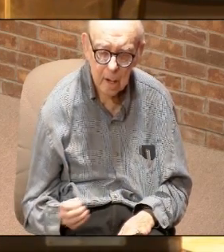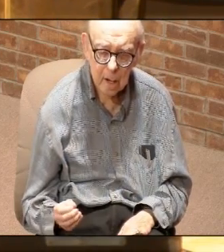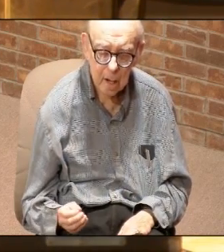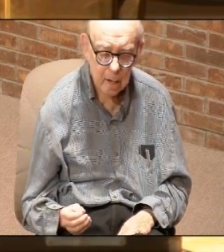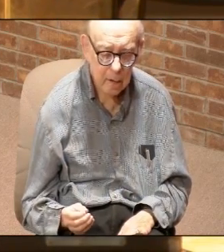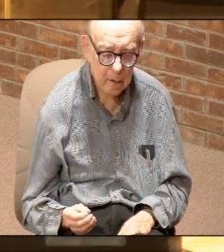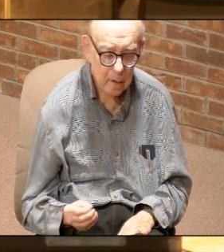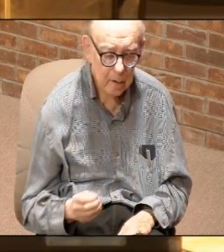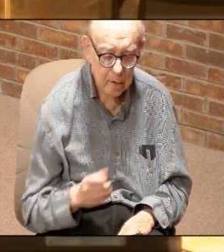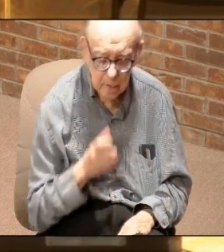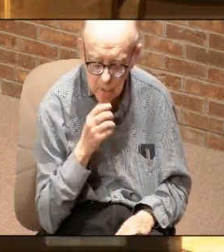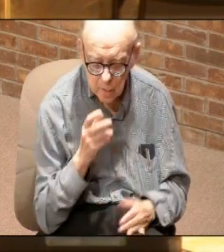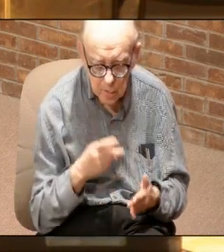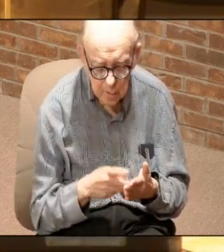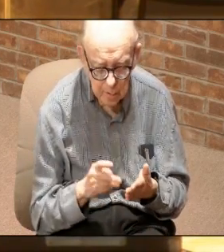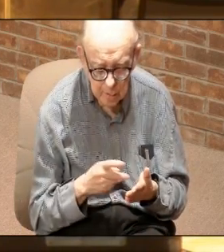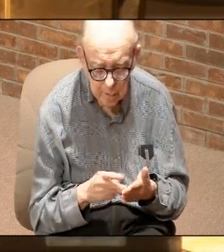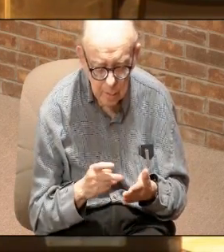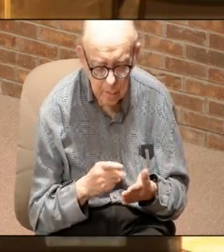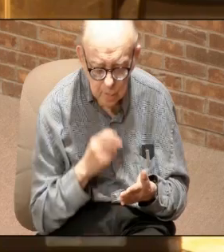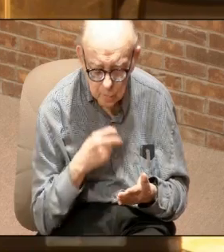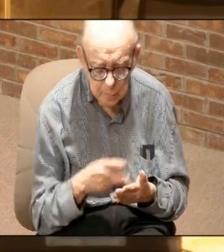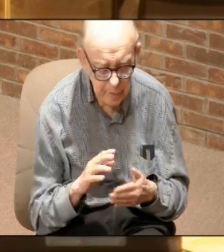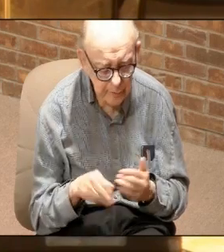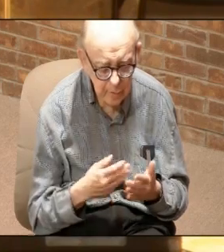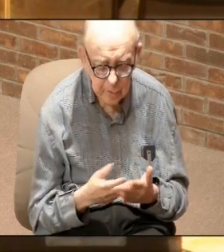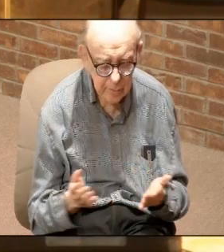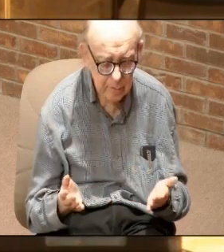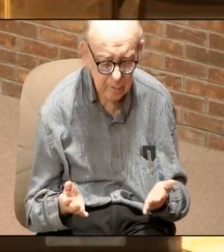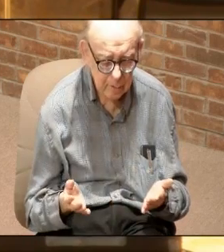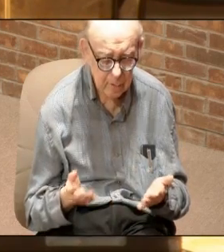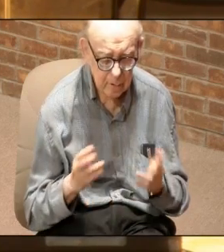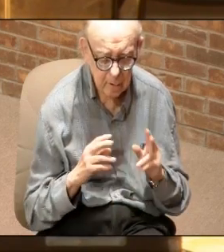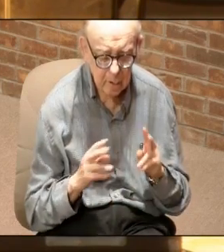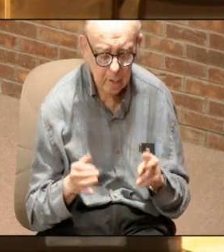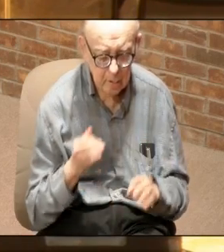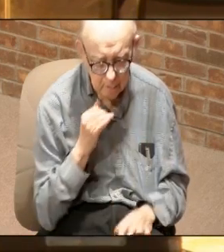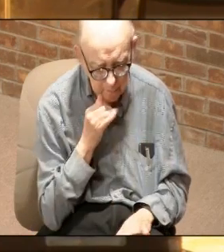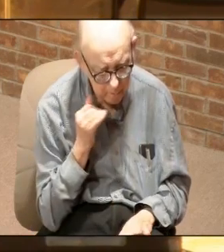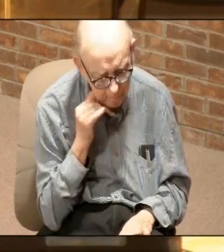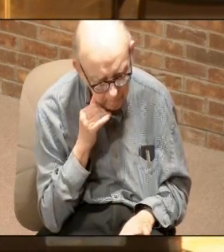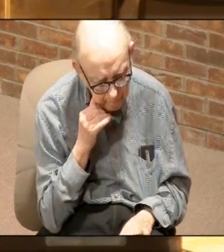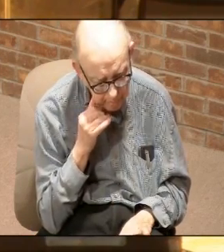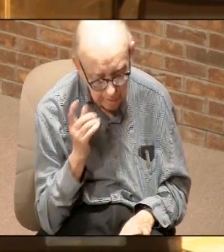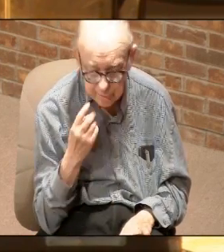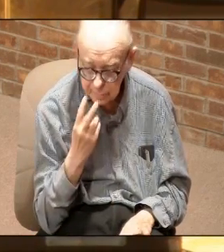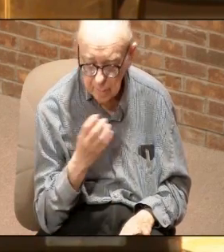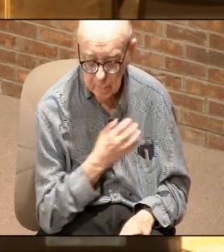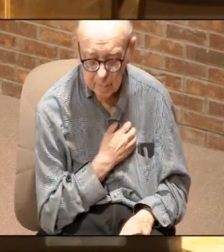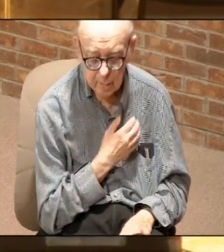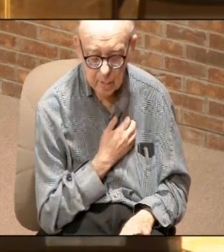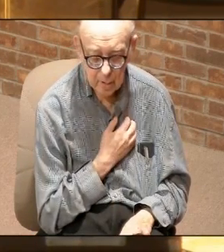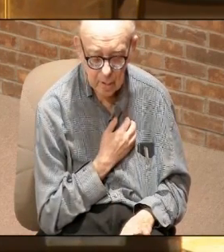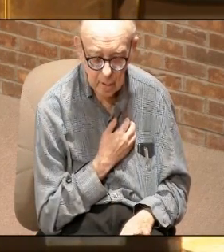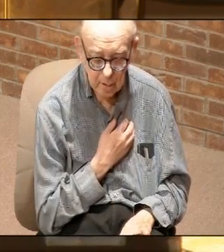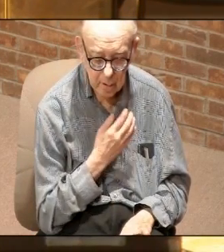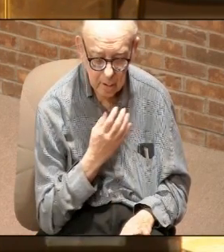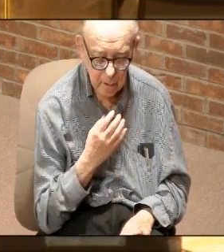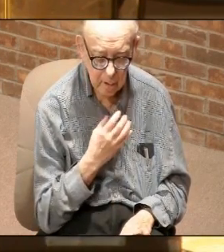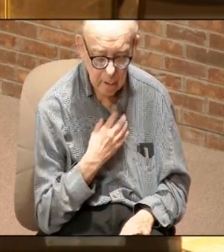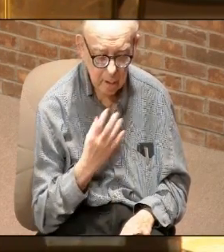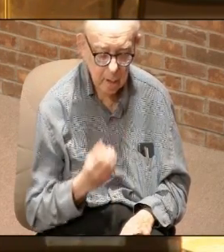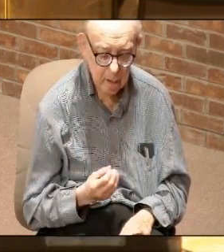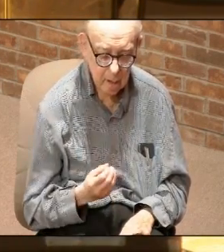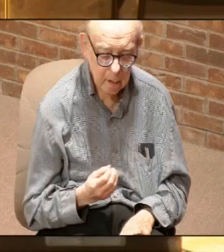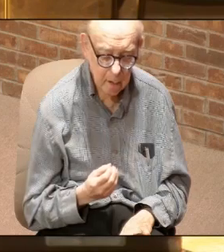I'm thinking, who's going to pay this stuff? And I'm watching, and yesterday I saw a police officer pull up in a police cruiser, and